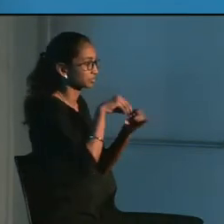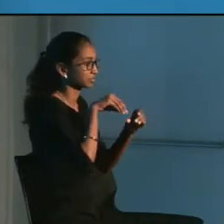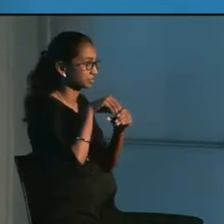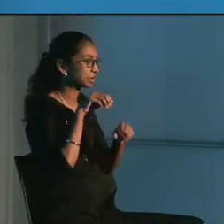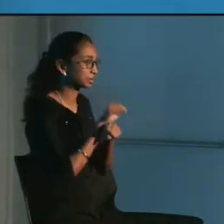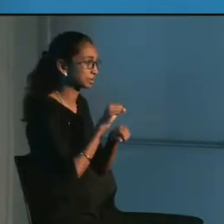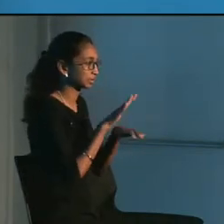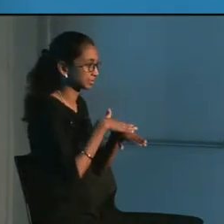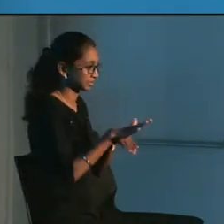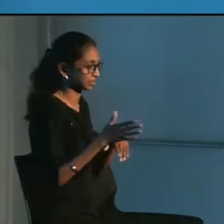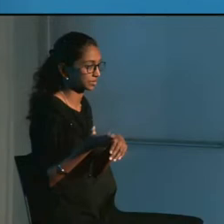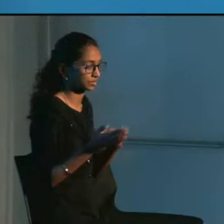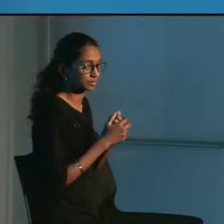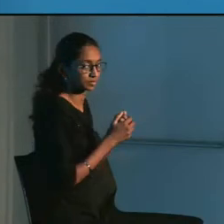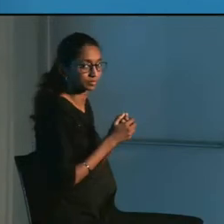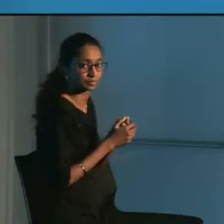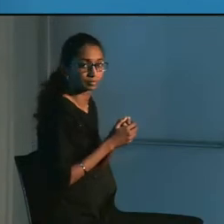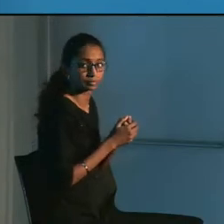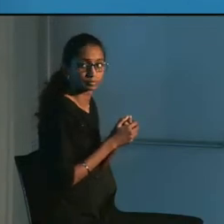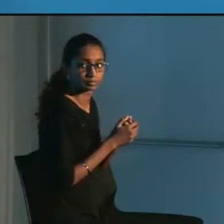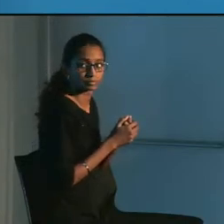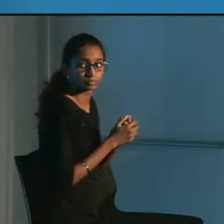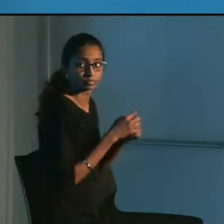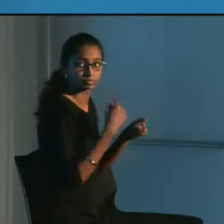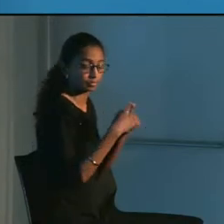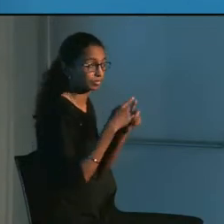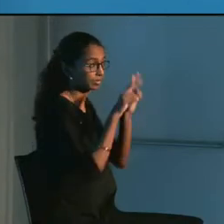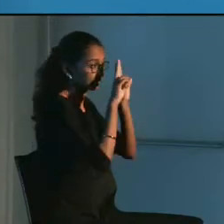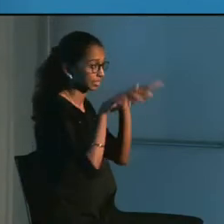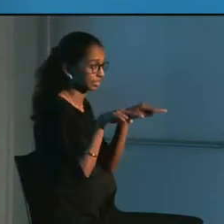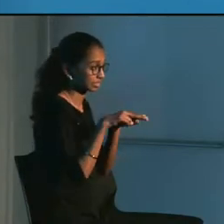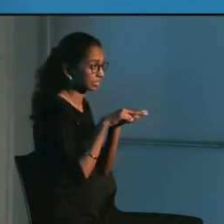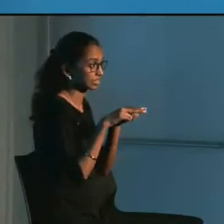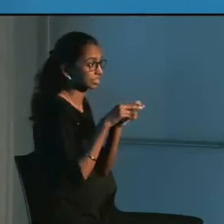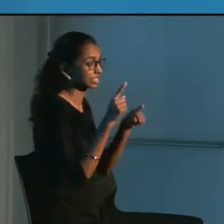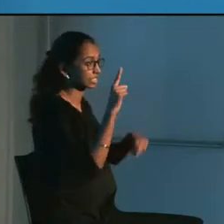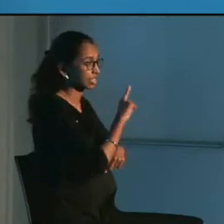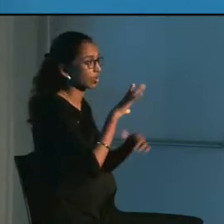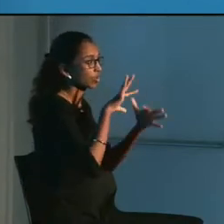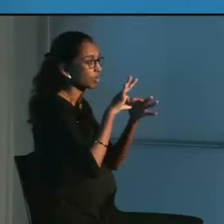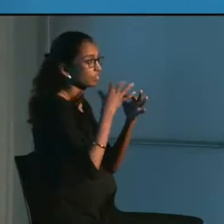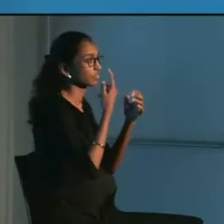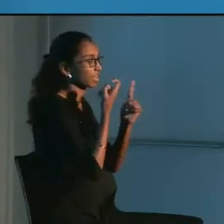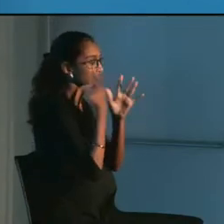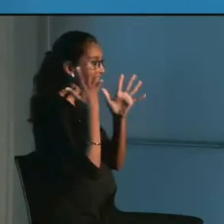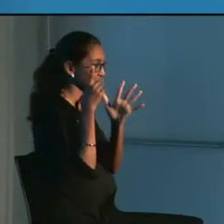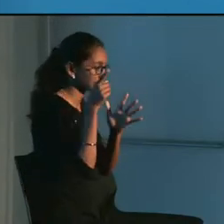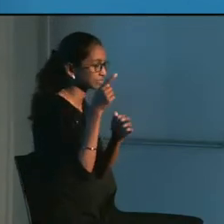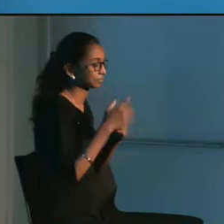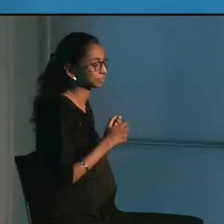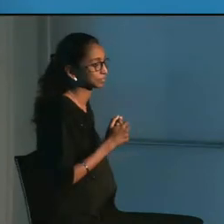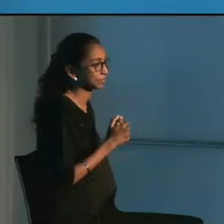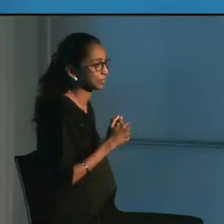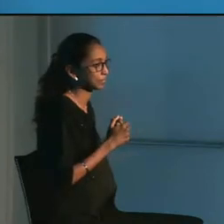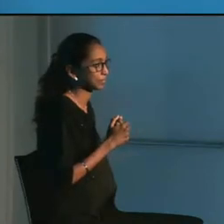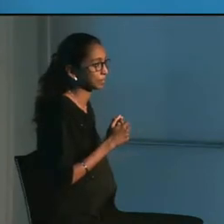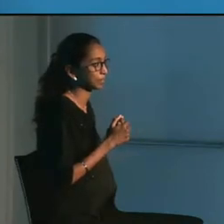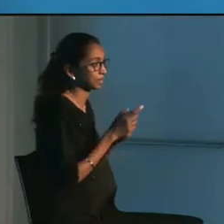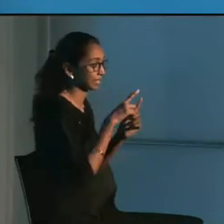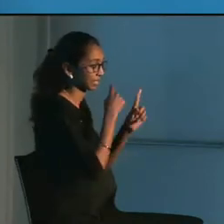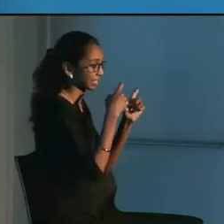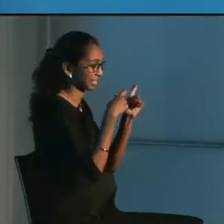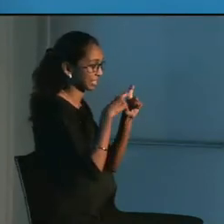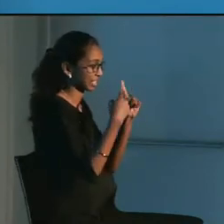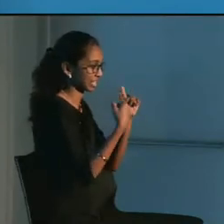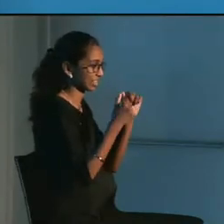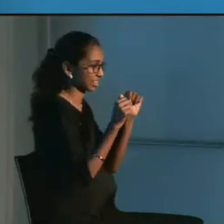of Kerala Lalit Kala Academy and the International Theatre Festival of Kerala at Thrissur. Ekta